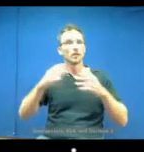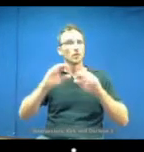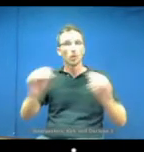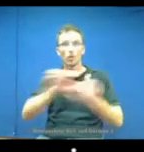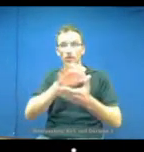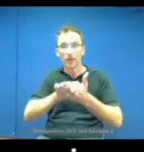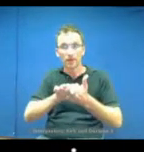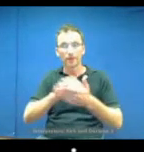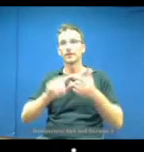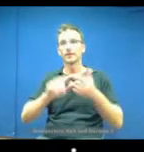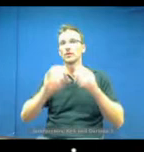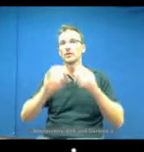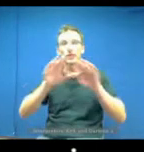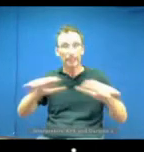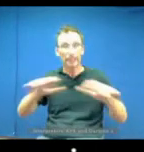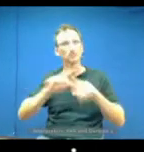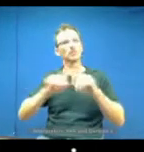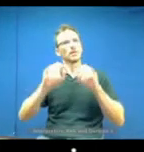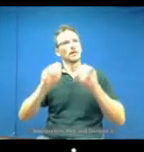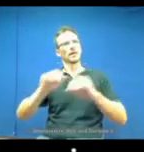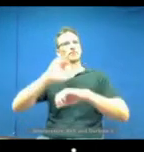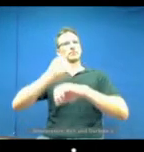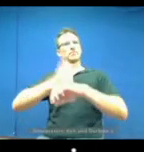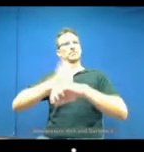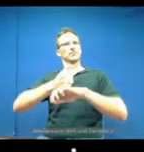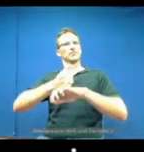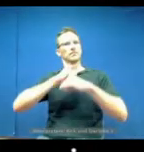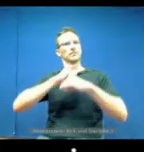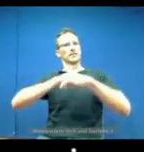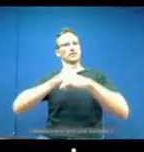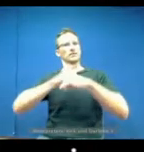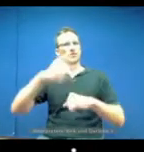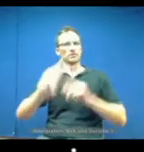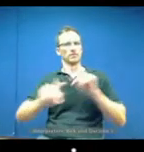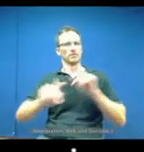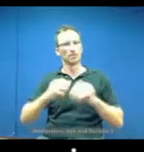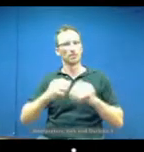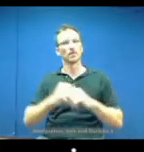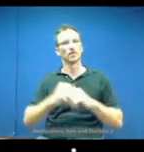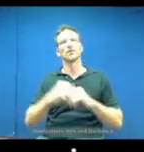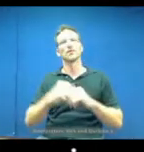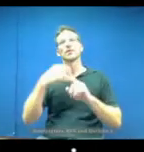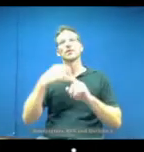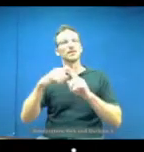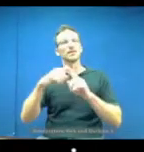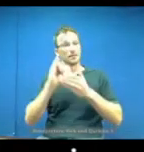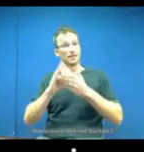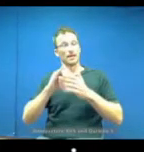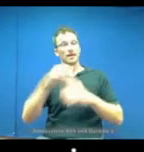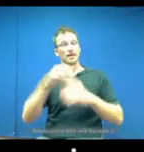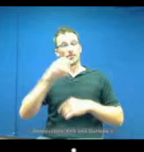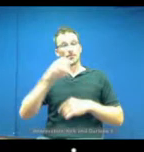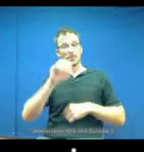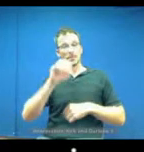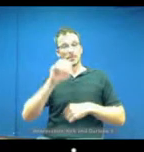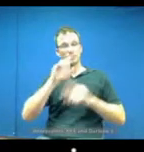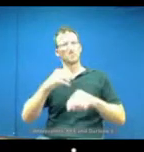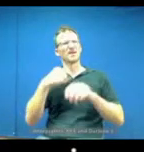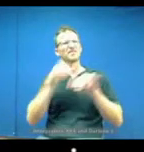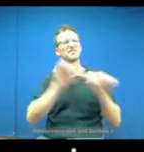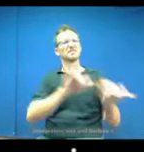thing. They also have the same process: temporary, interim, temporary, and final peace